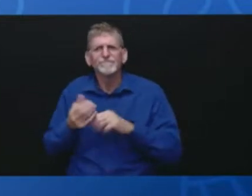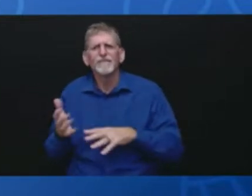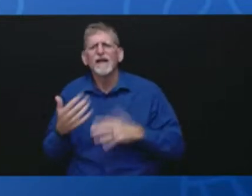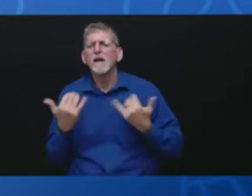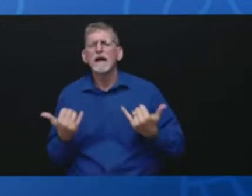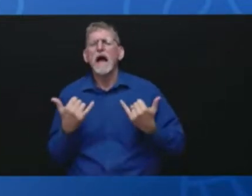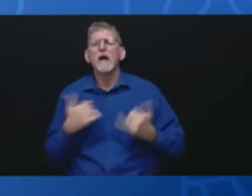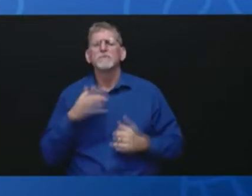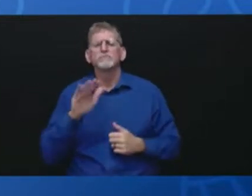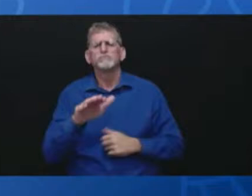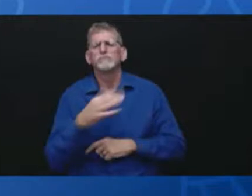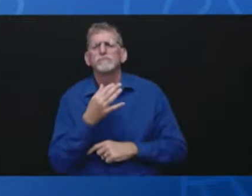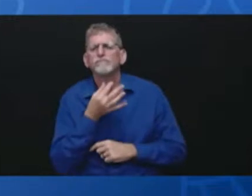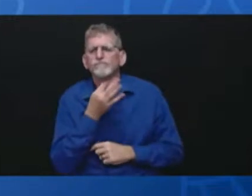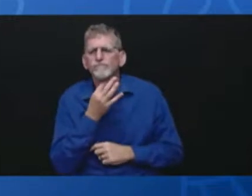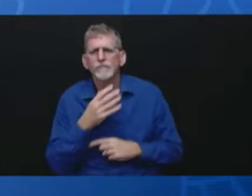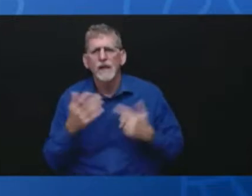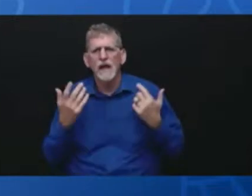coordinated